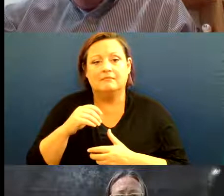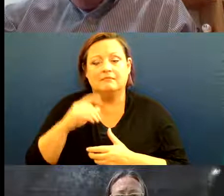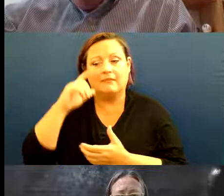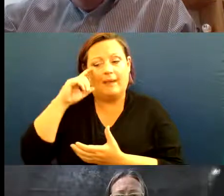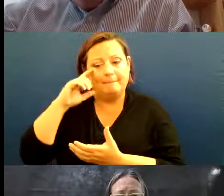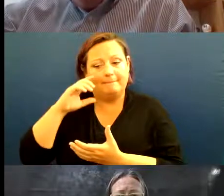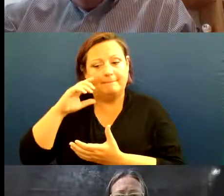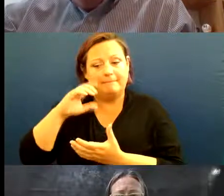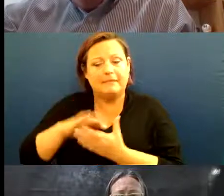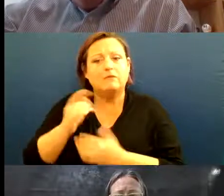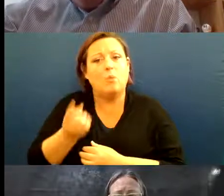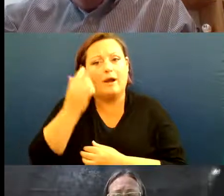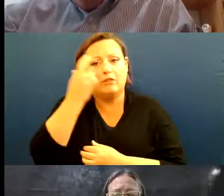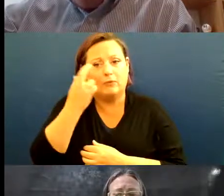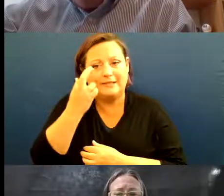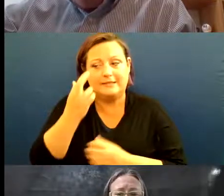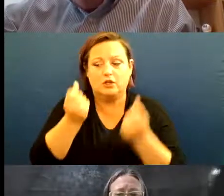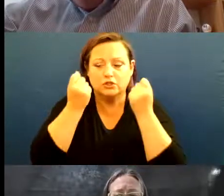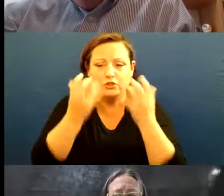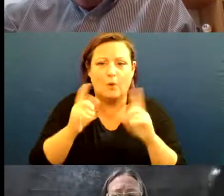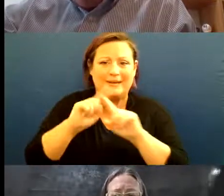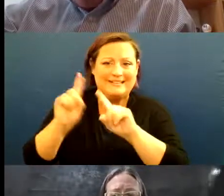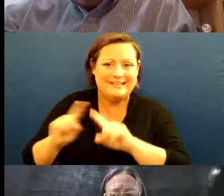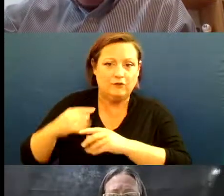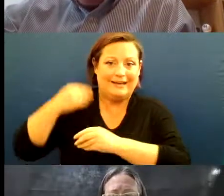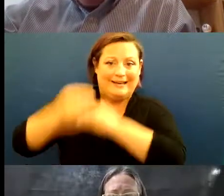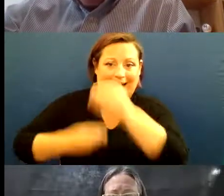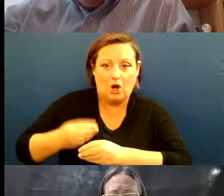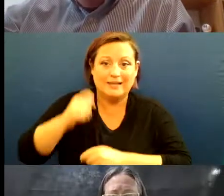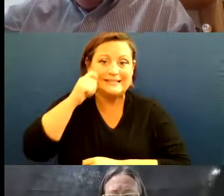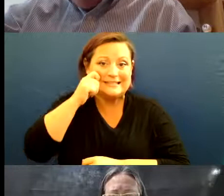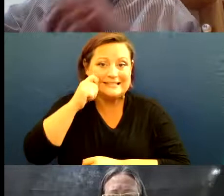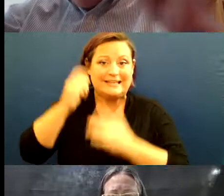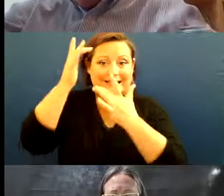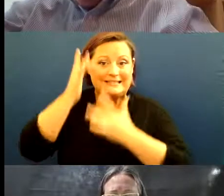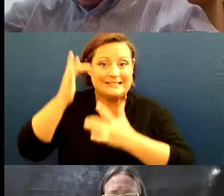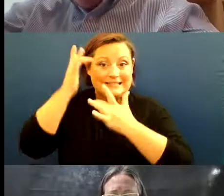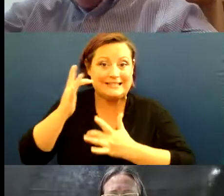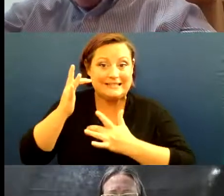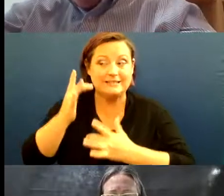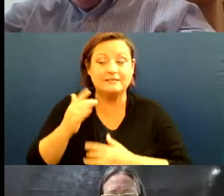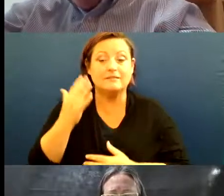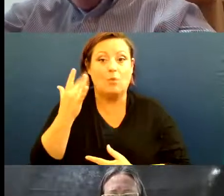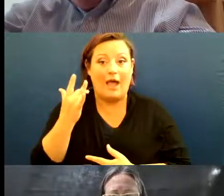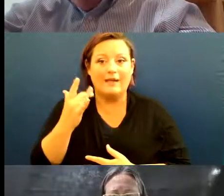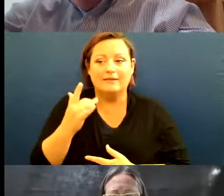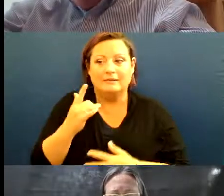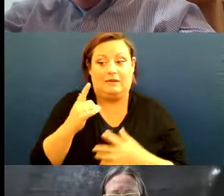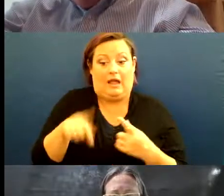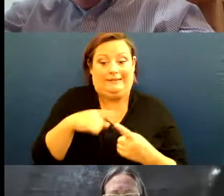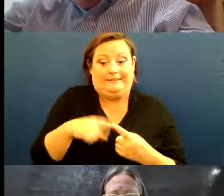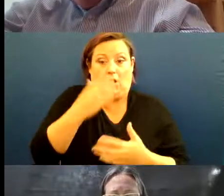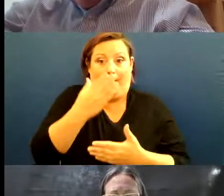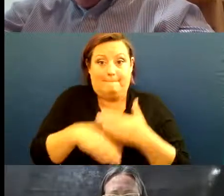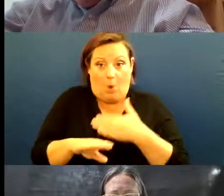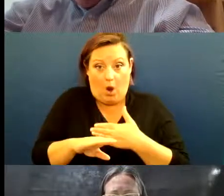there are so many different inherited skin diseases is you actually don't need a functioning skin until you're born.